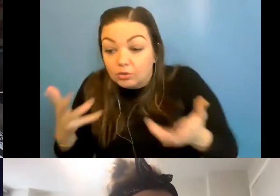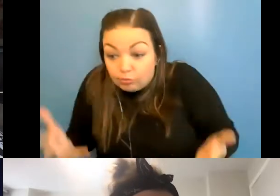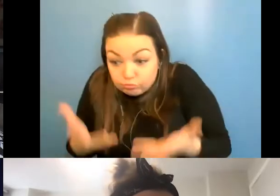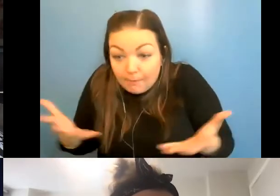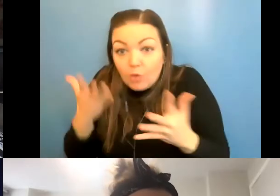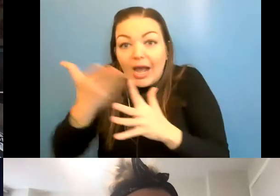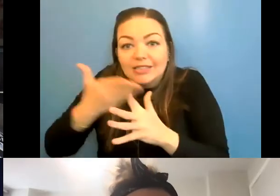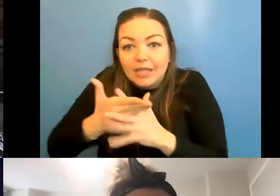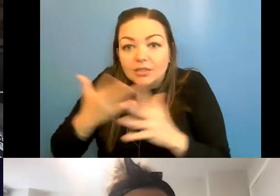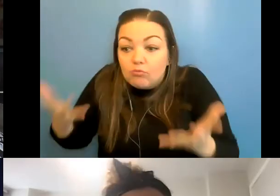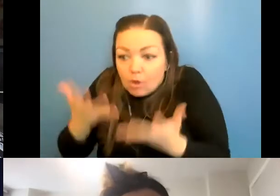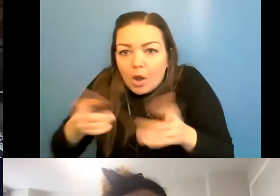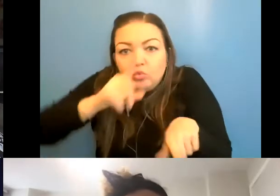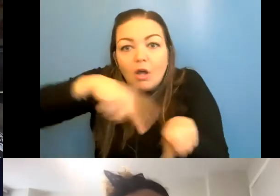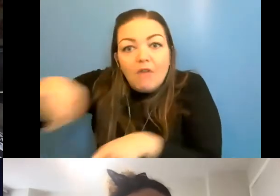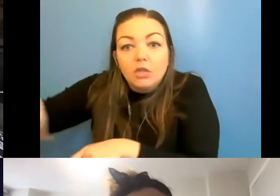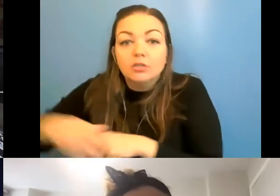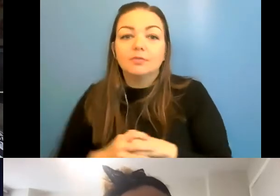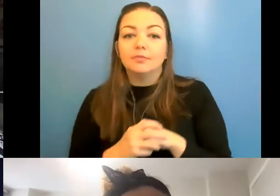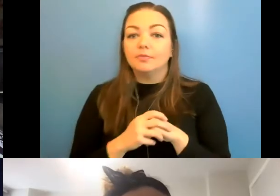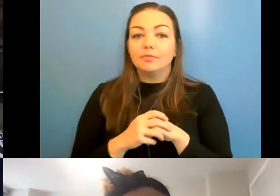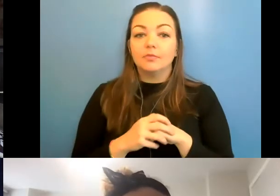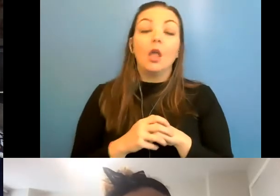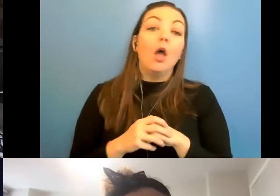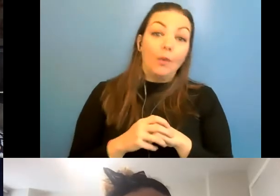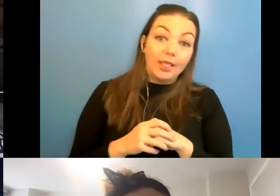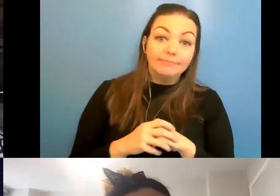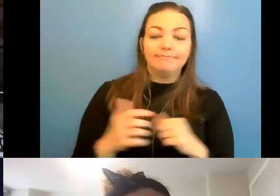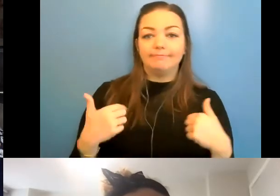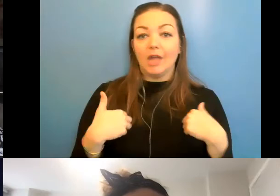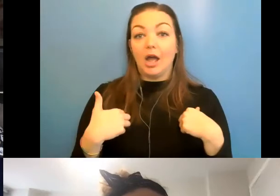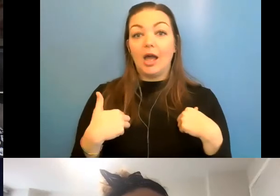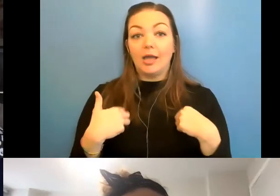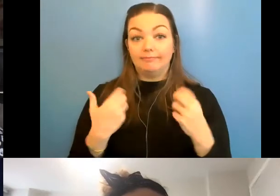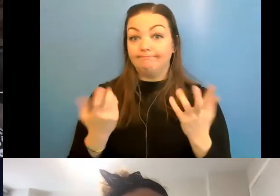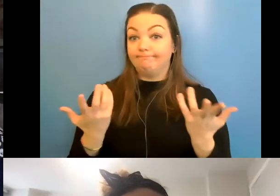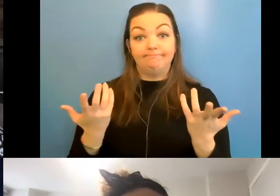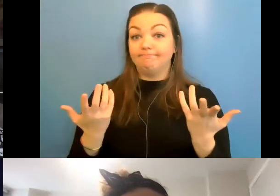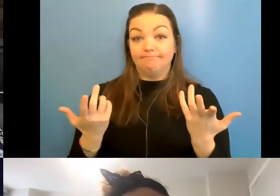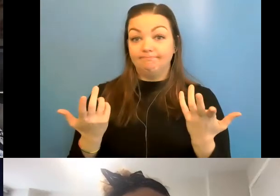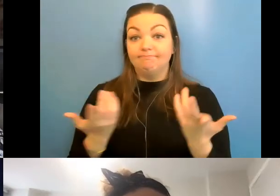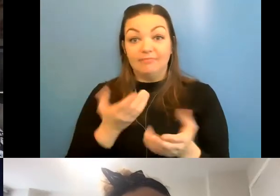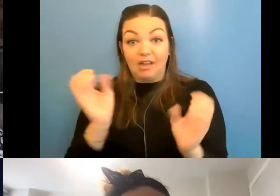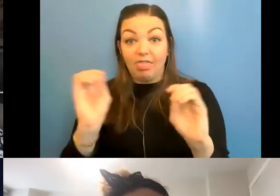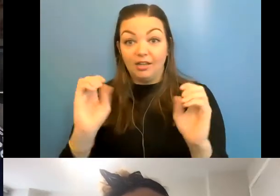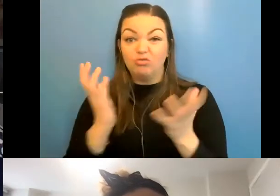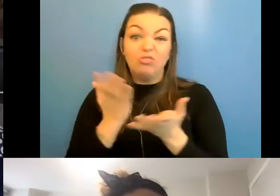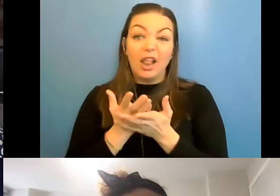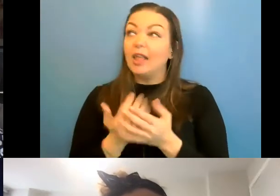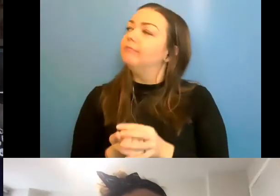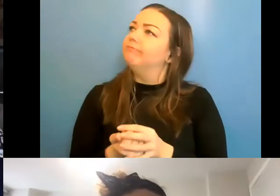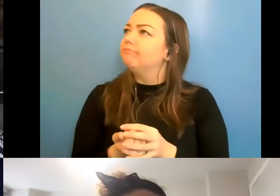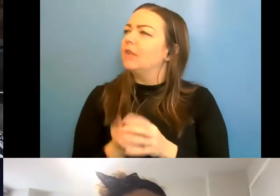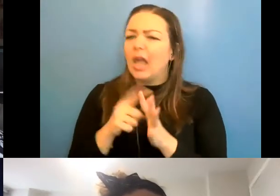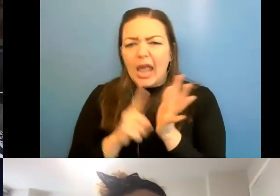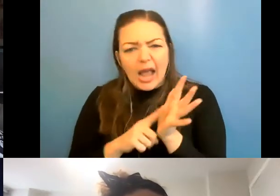diversity within the field of higher education? So I can say at the moment that no, we don't, particularly. Ellie, can